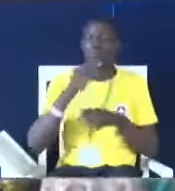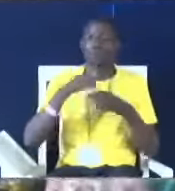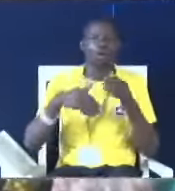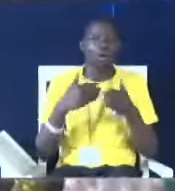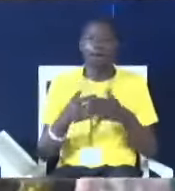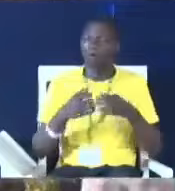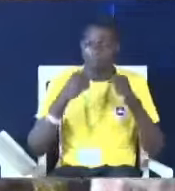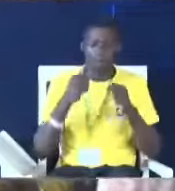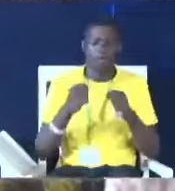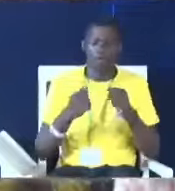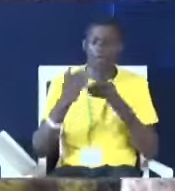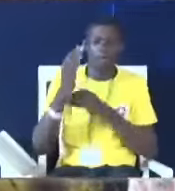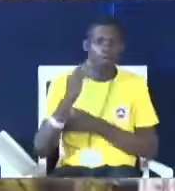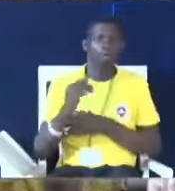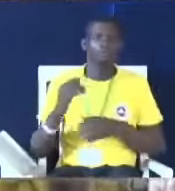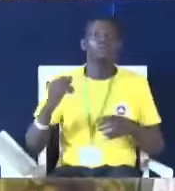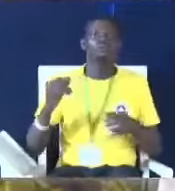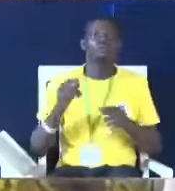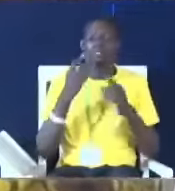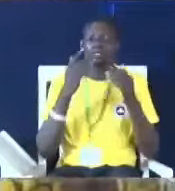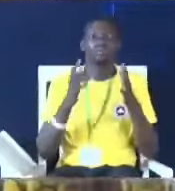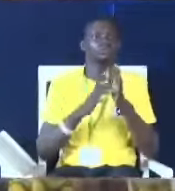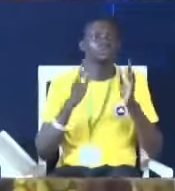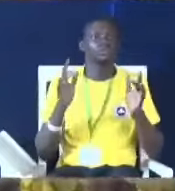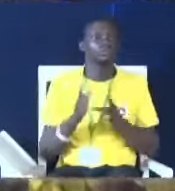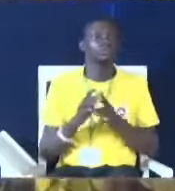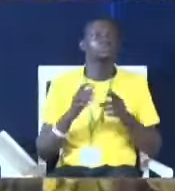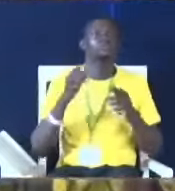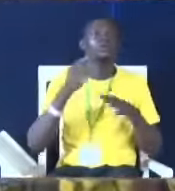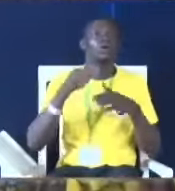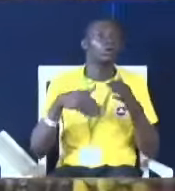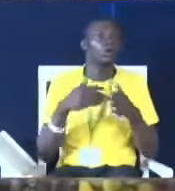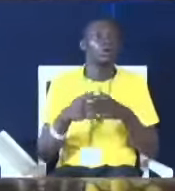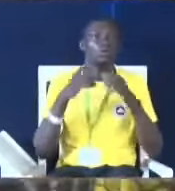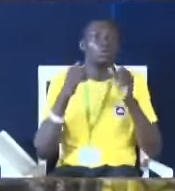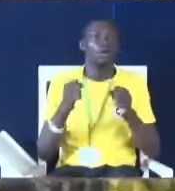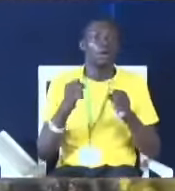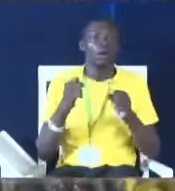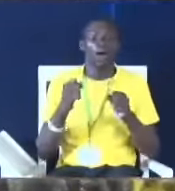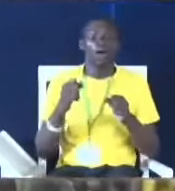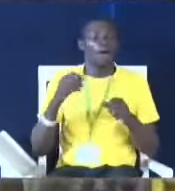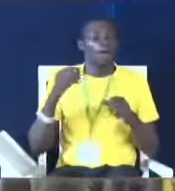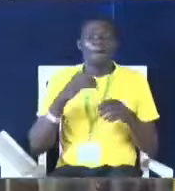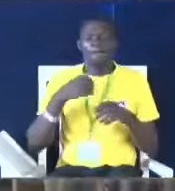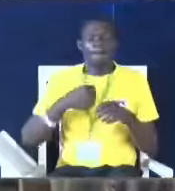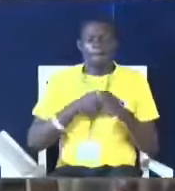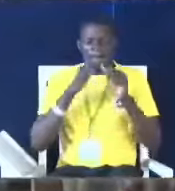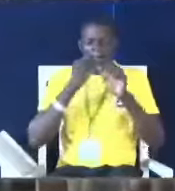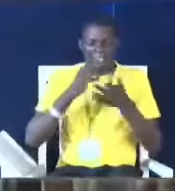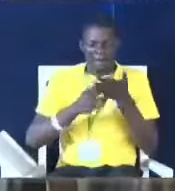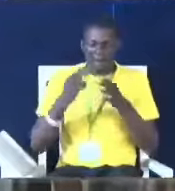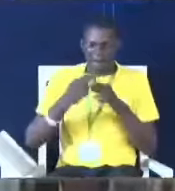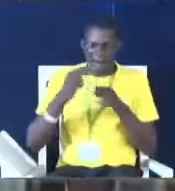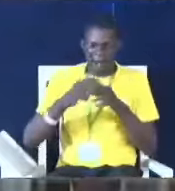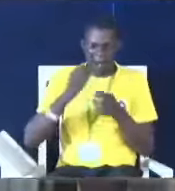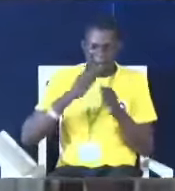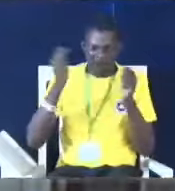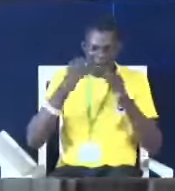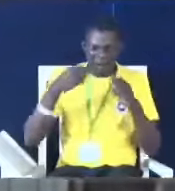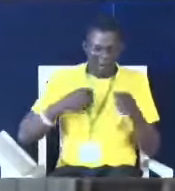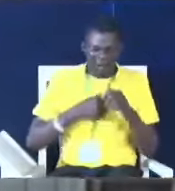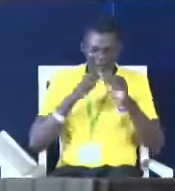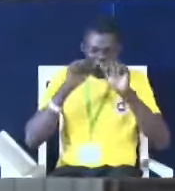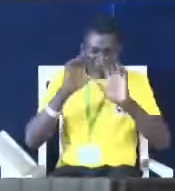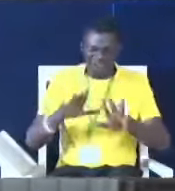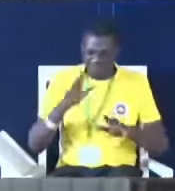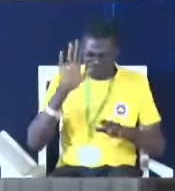God, Father of our Lord Jesus Christ, present in this ministry. Blessed be your name. We say thank